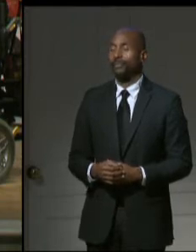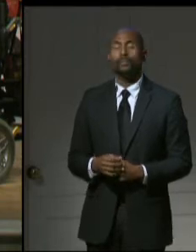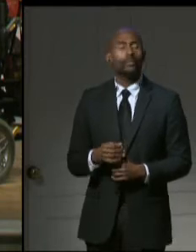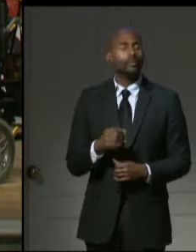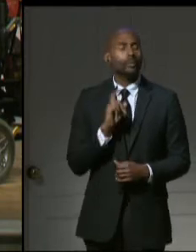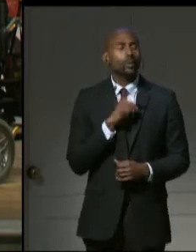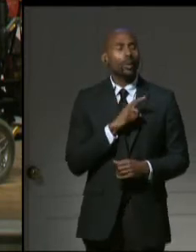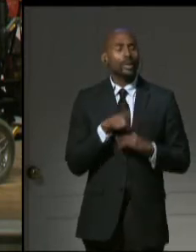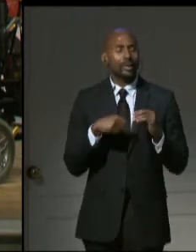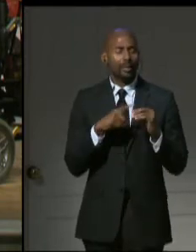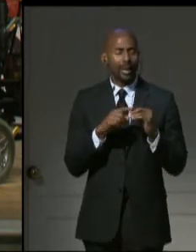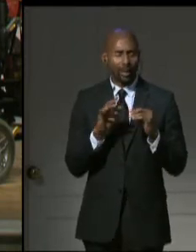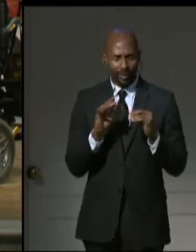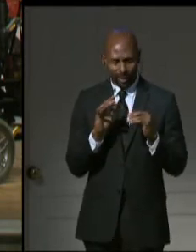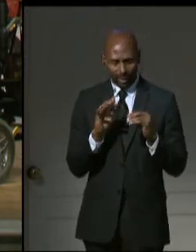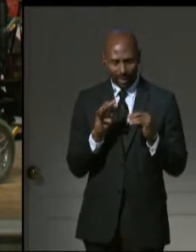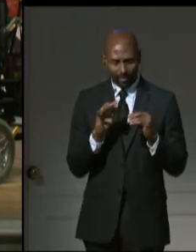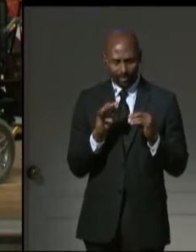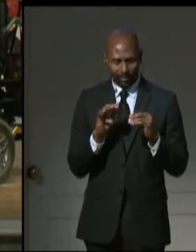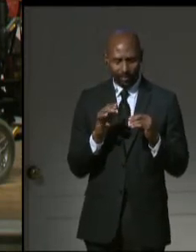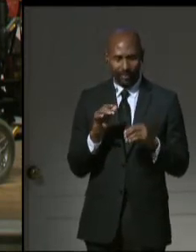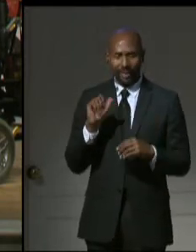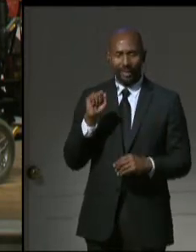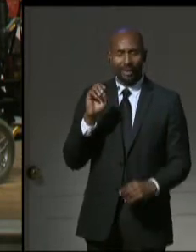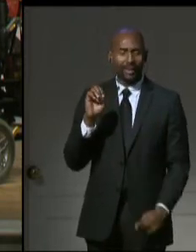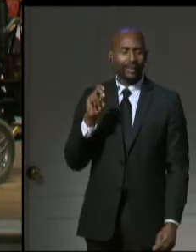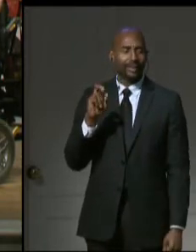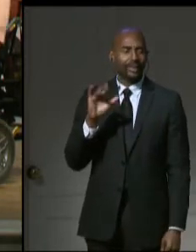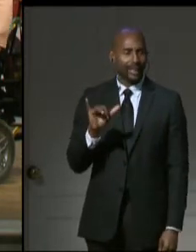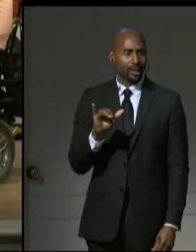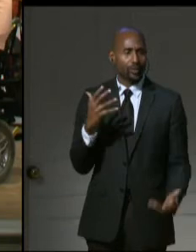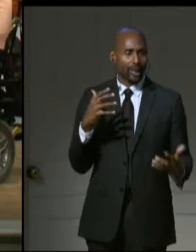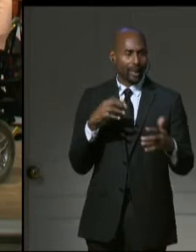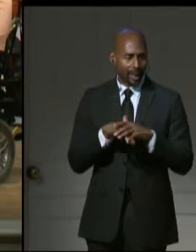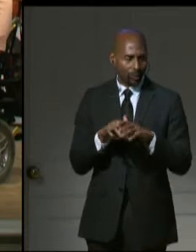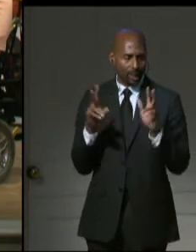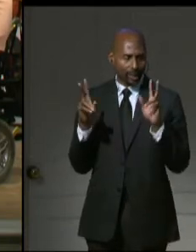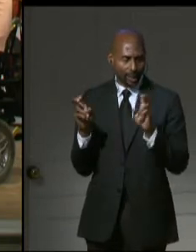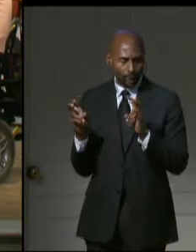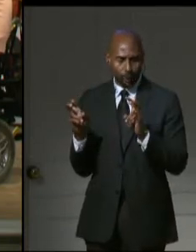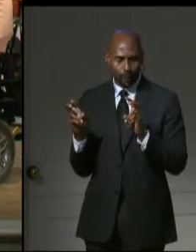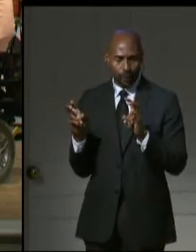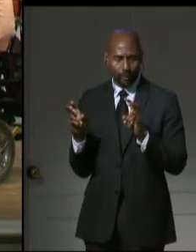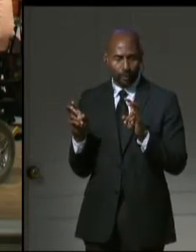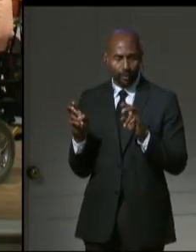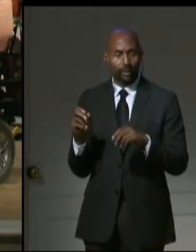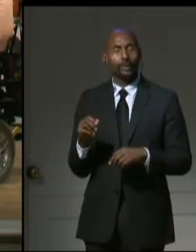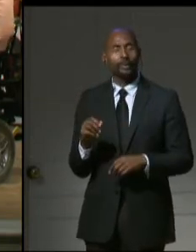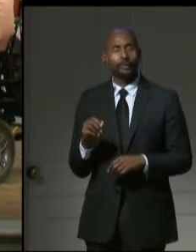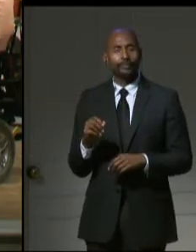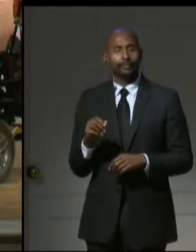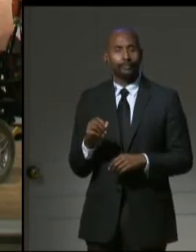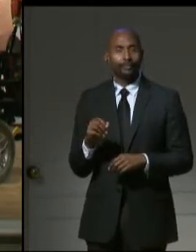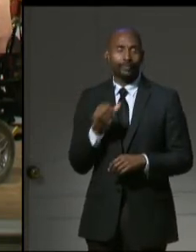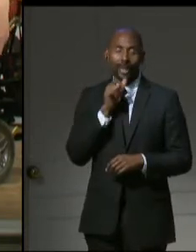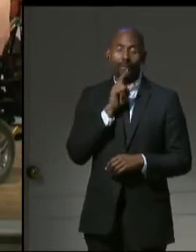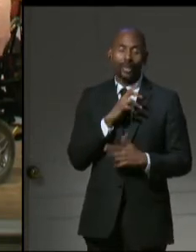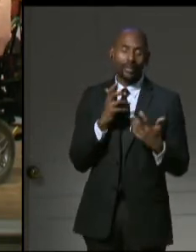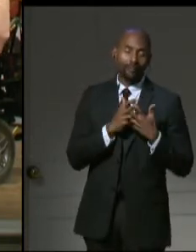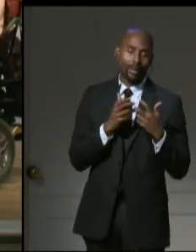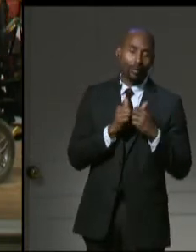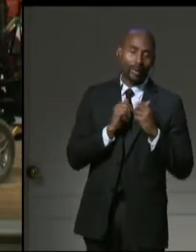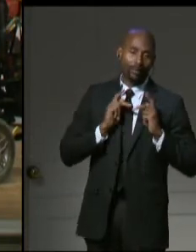I have a question about sensory integration issues. It doesn't really fit in the